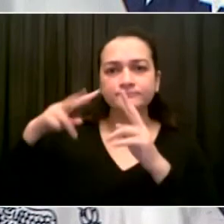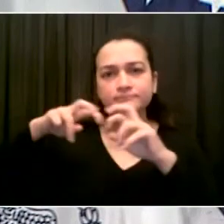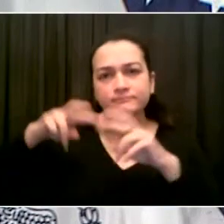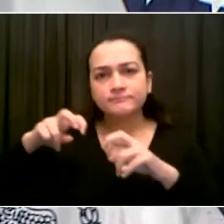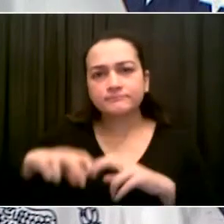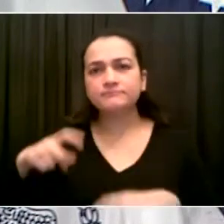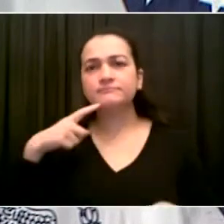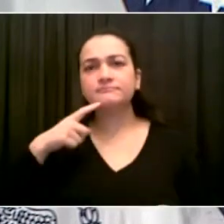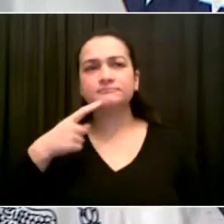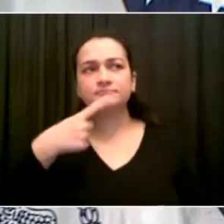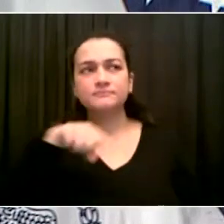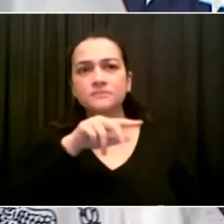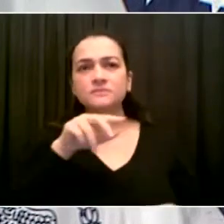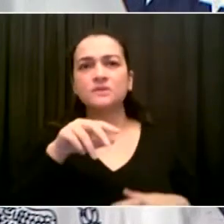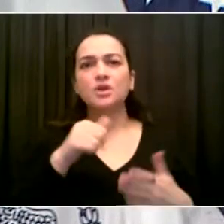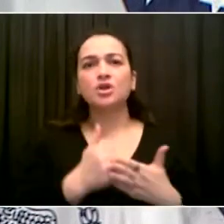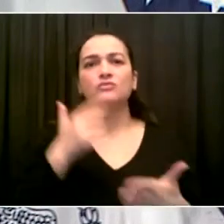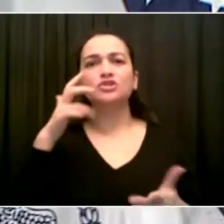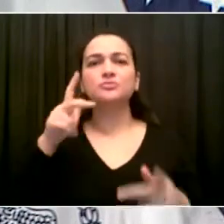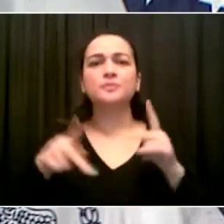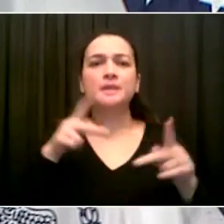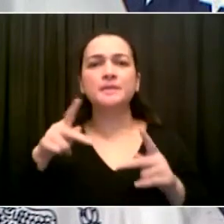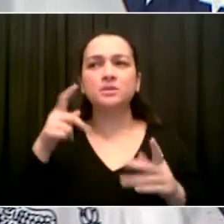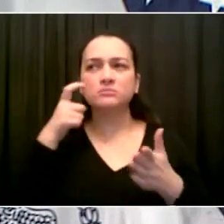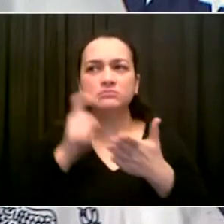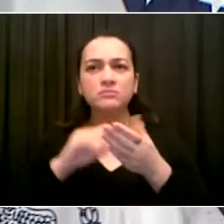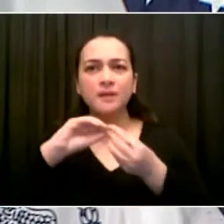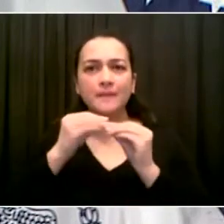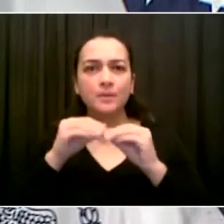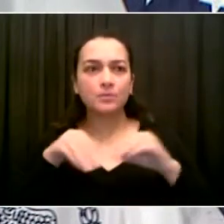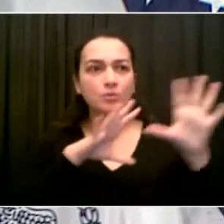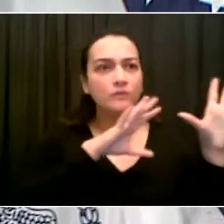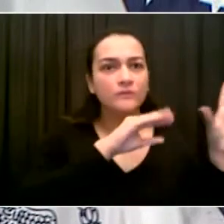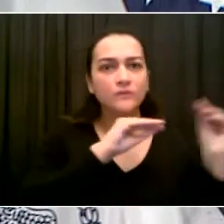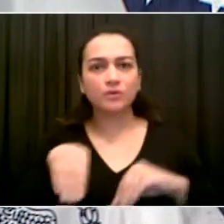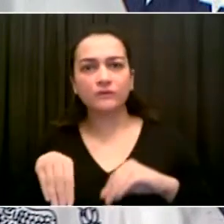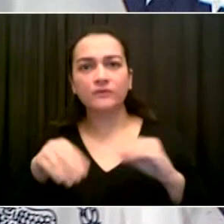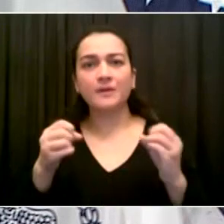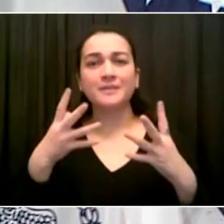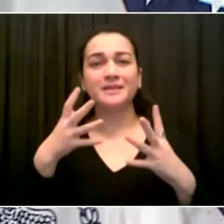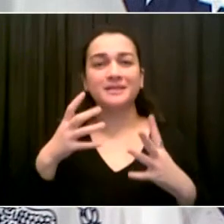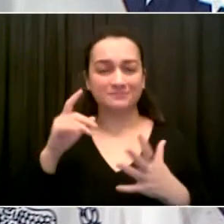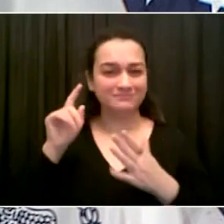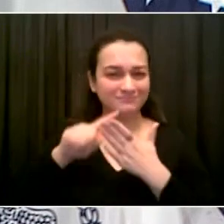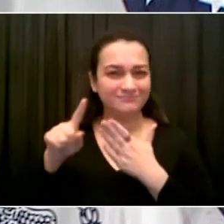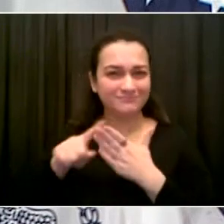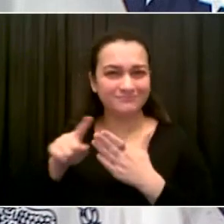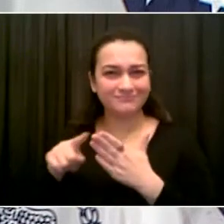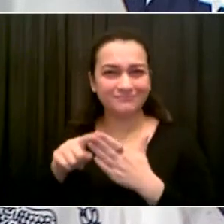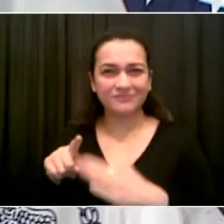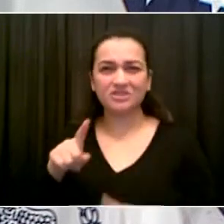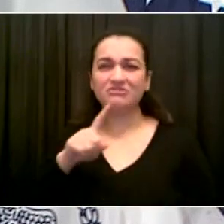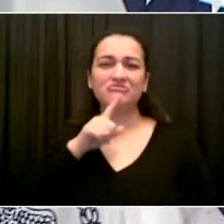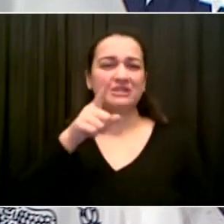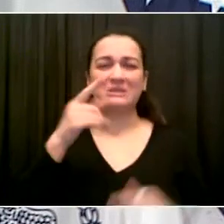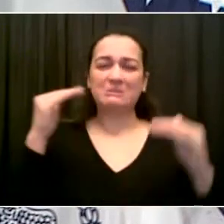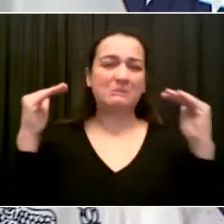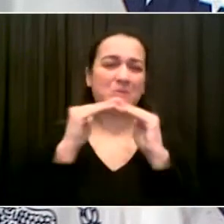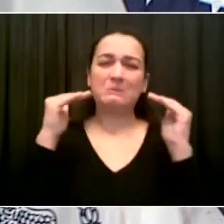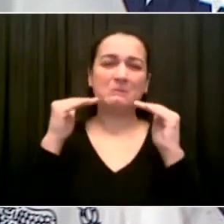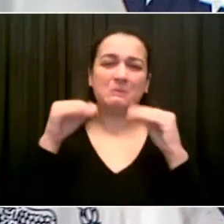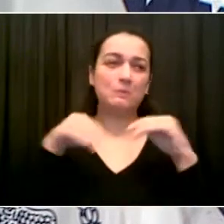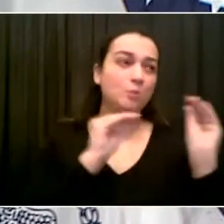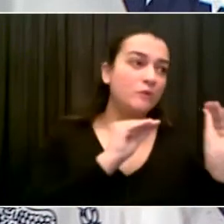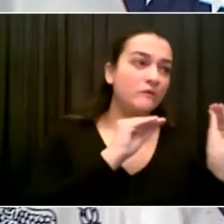is the number of millionaires who are created in New York City, people who become millionaires in New York City because there's so much opportunity